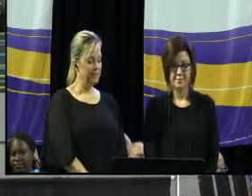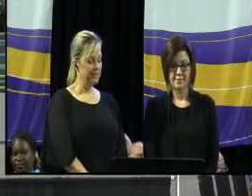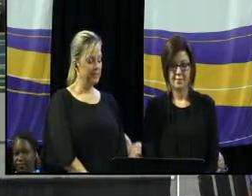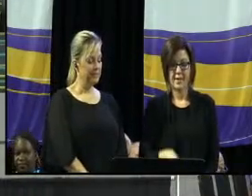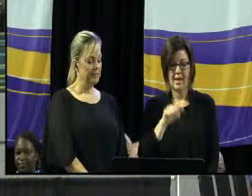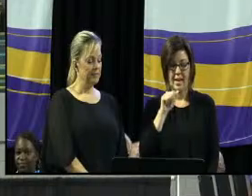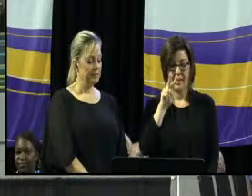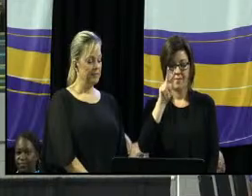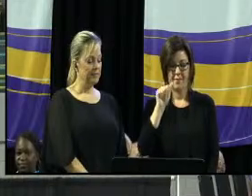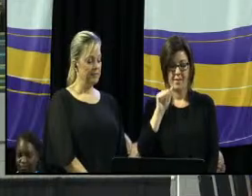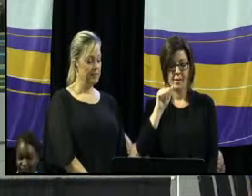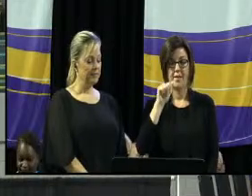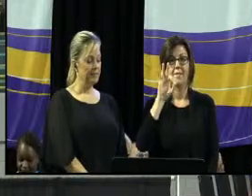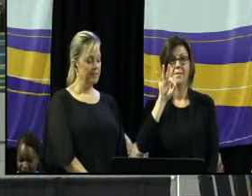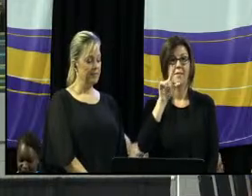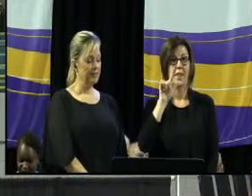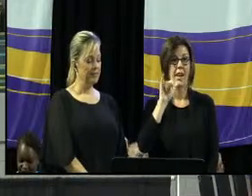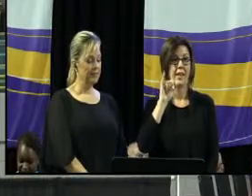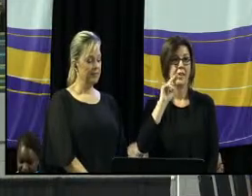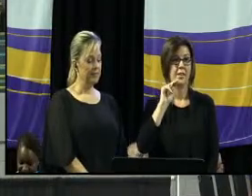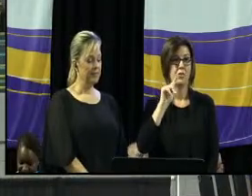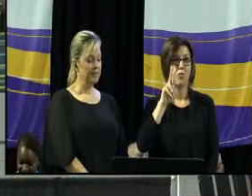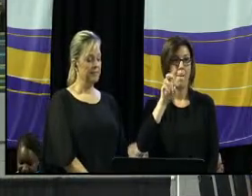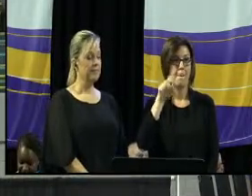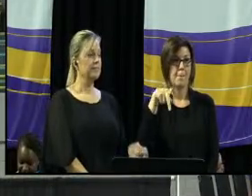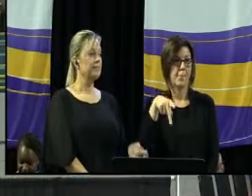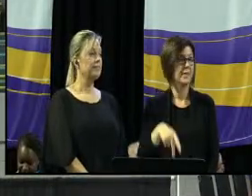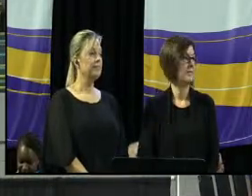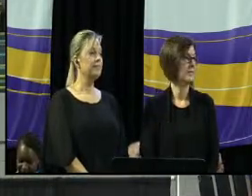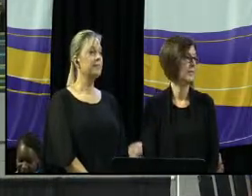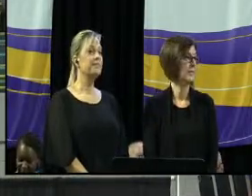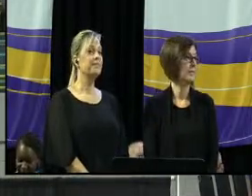Ava Paige Flintrop.